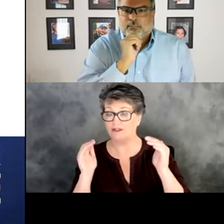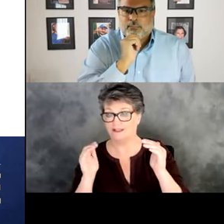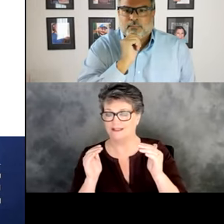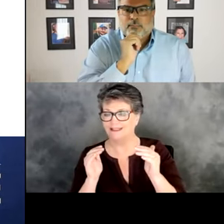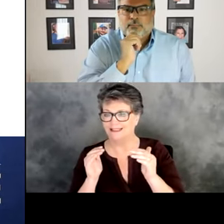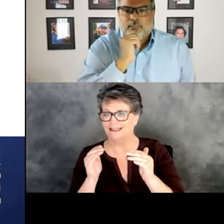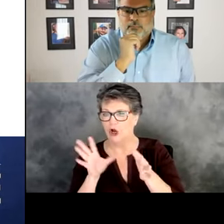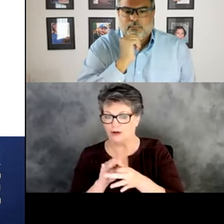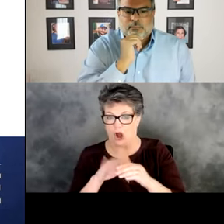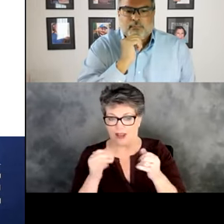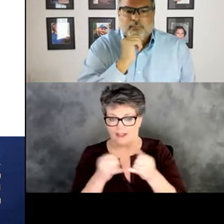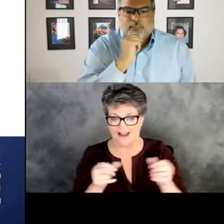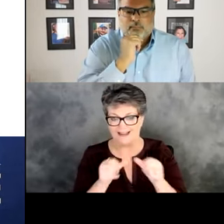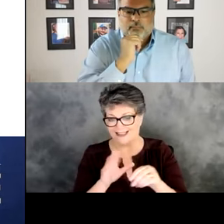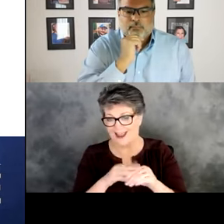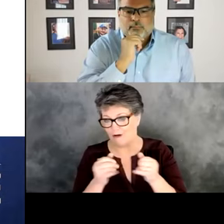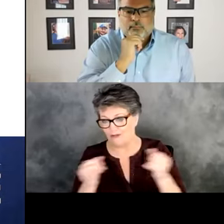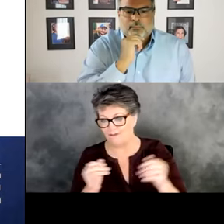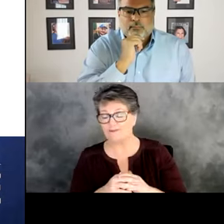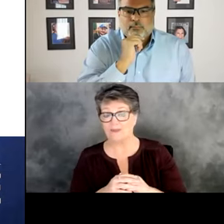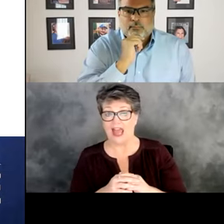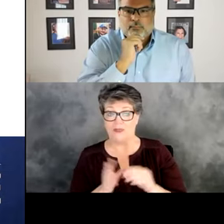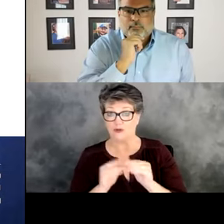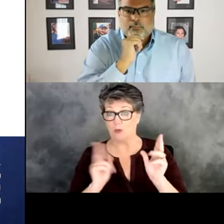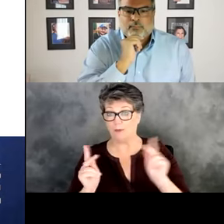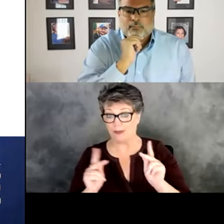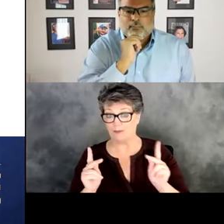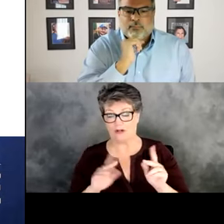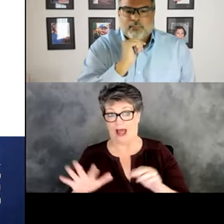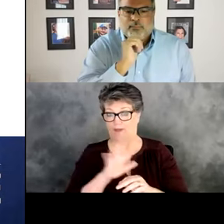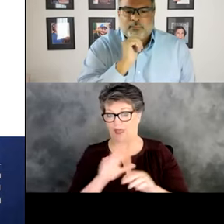So the good news is there's more people in the space than we realized.